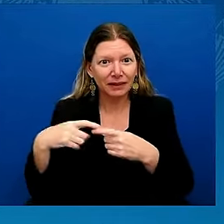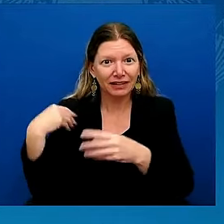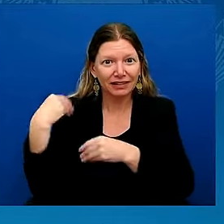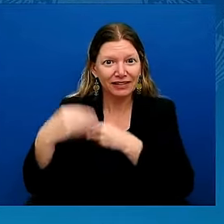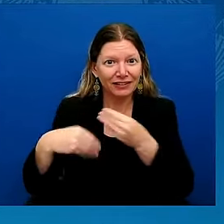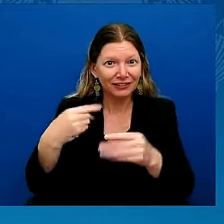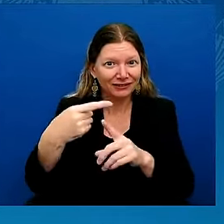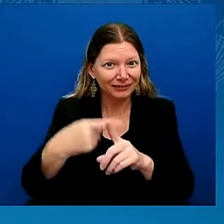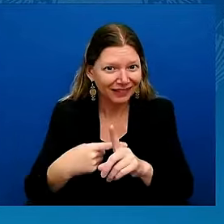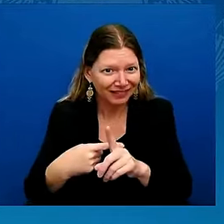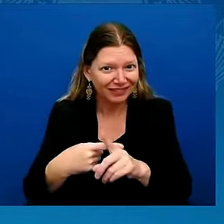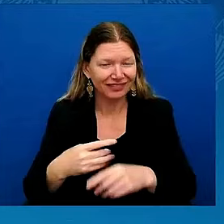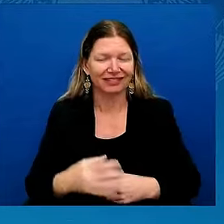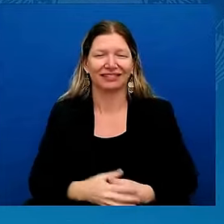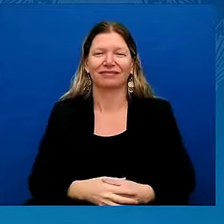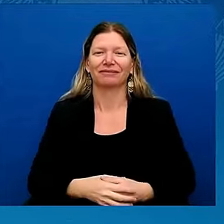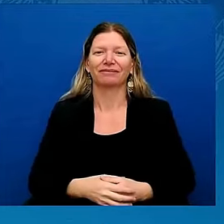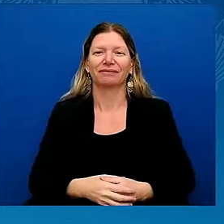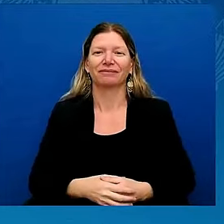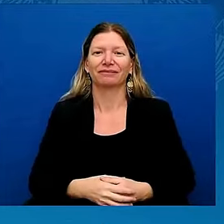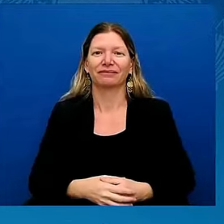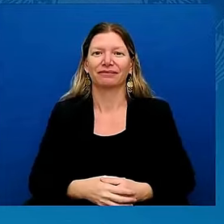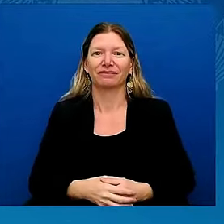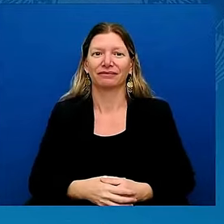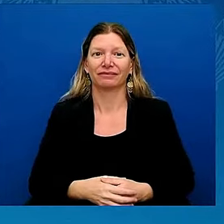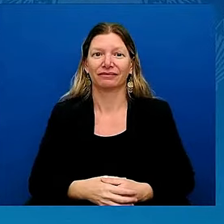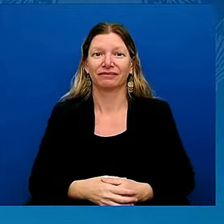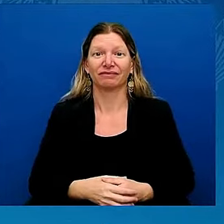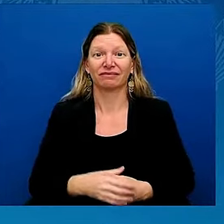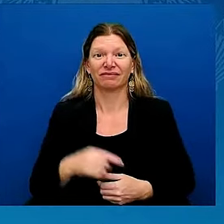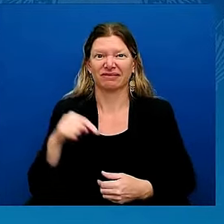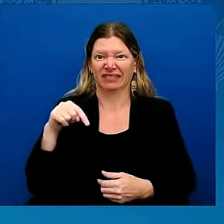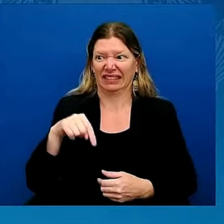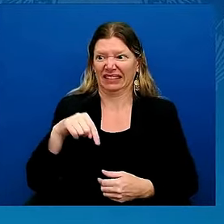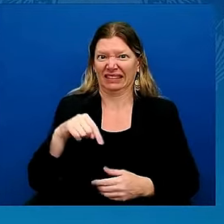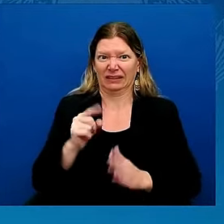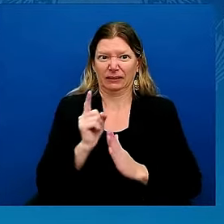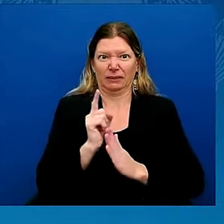Which in my book is every month of the year.